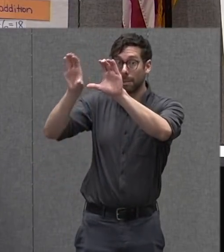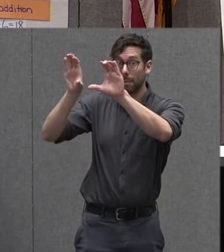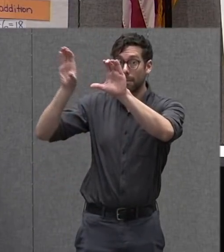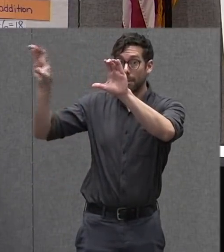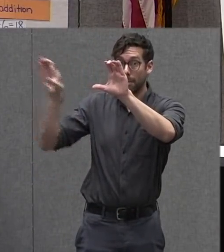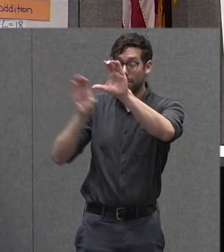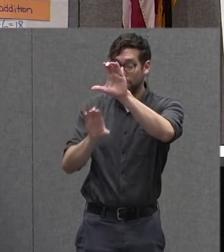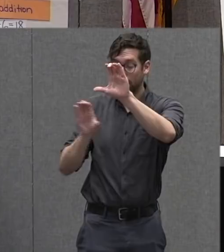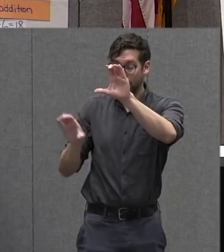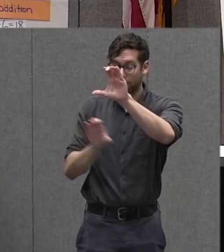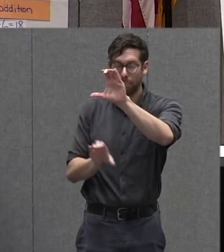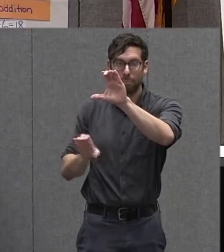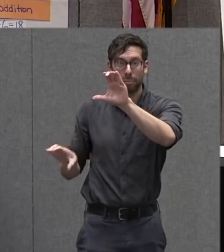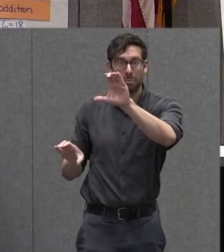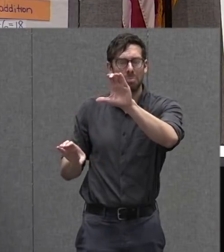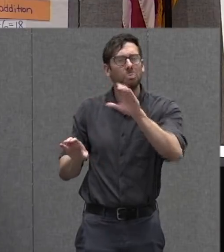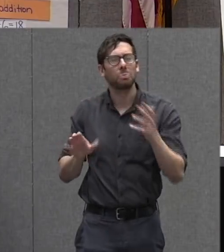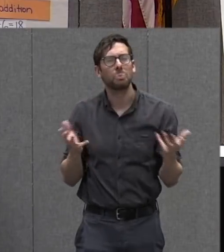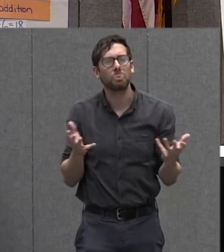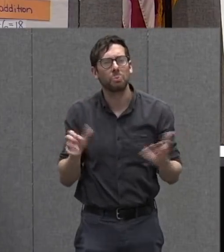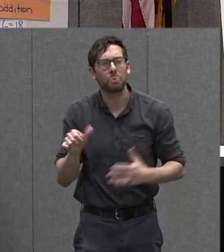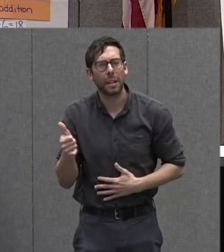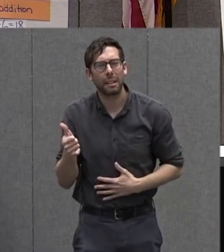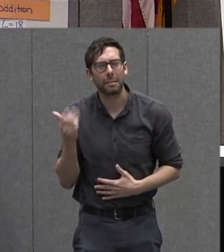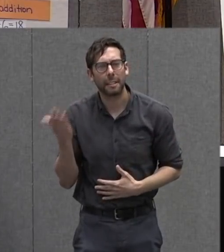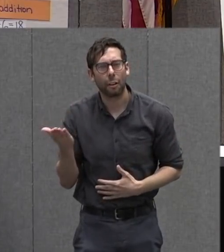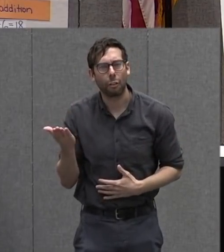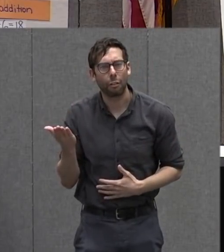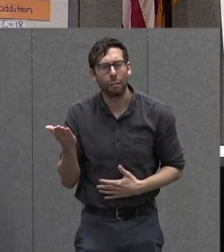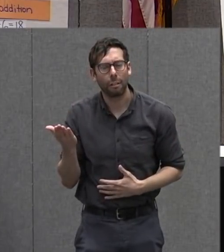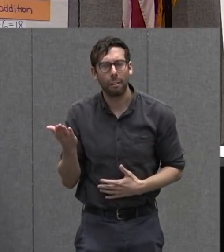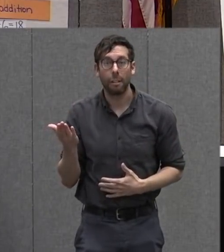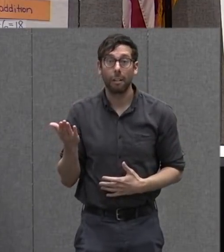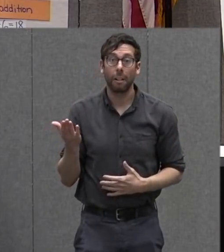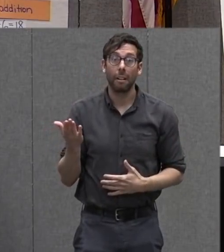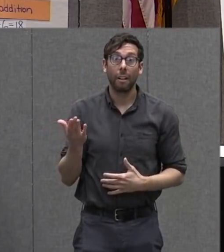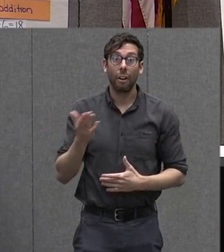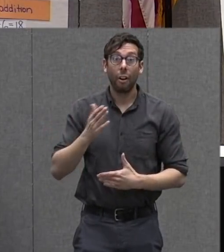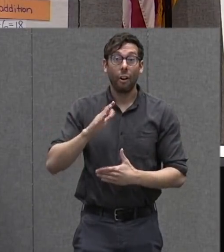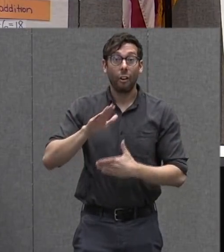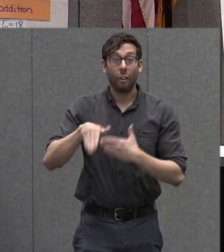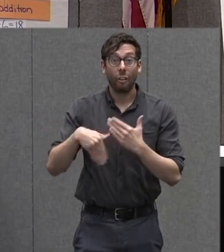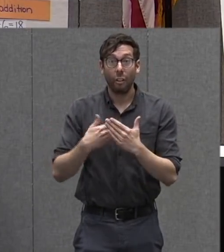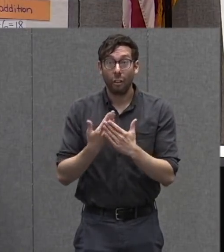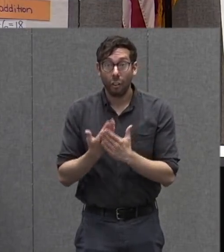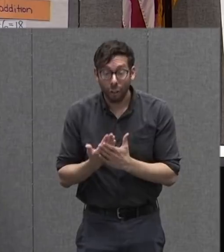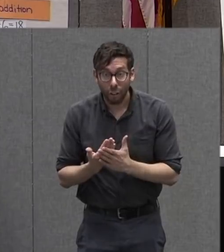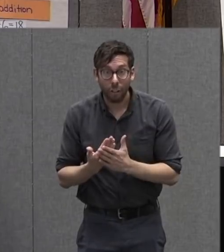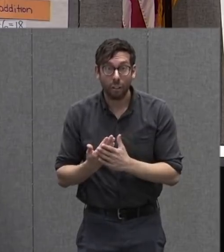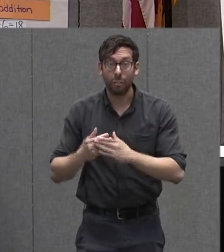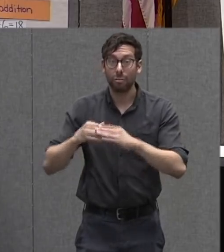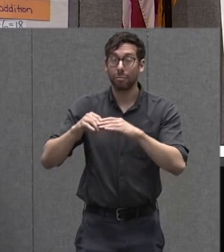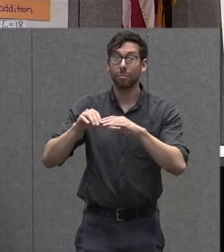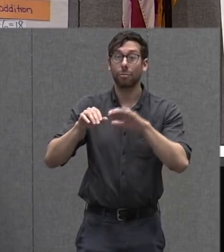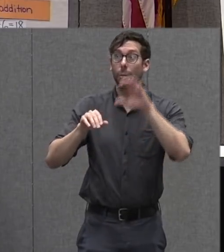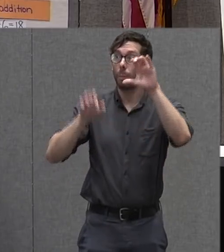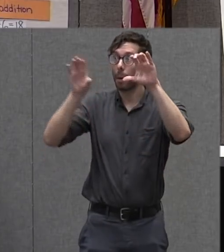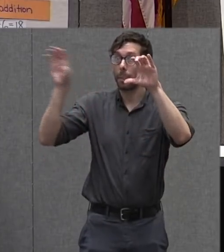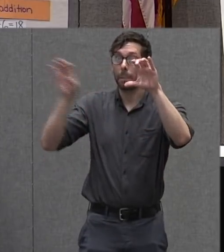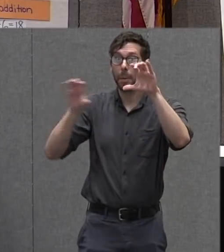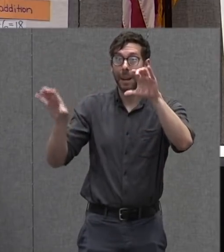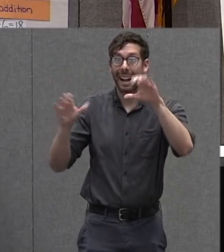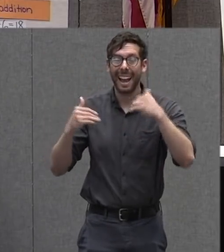I notice that every one of our groups of 5 has a pair or a match. Here's a